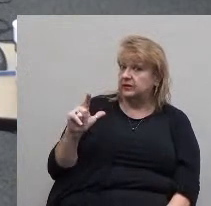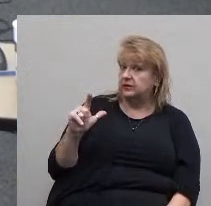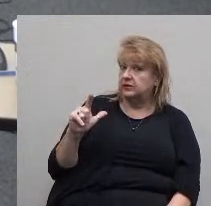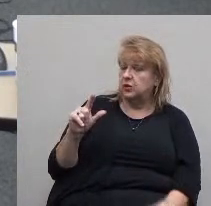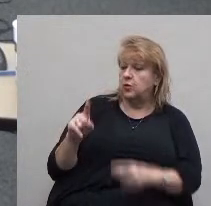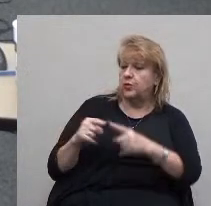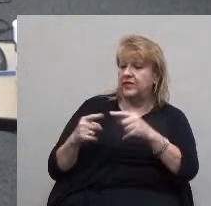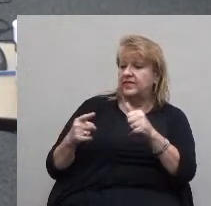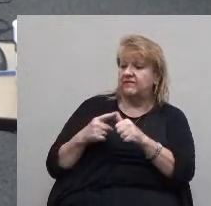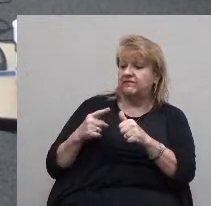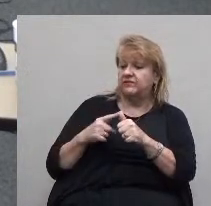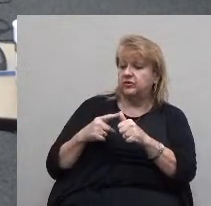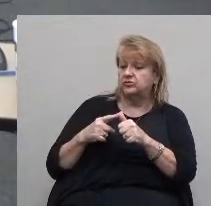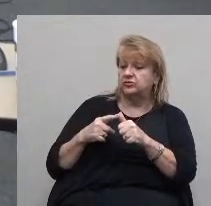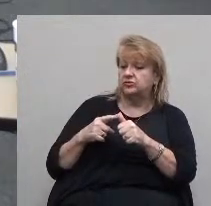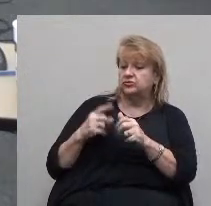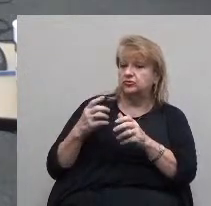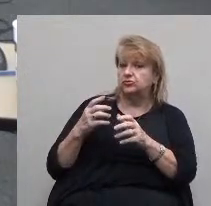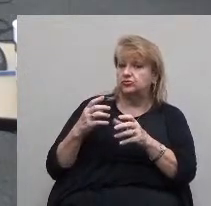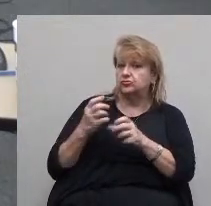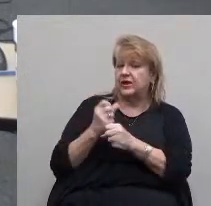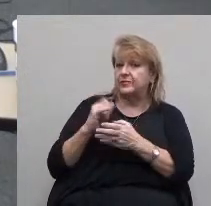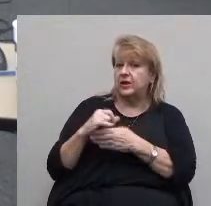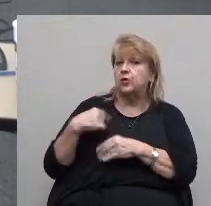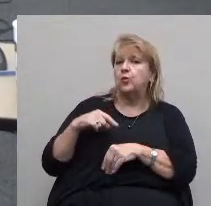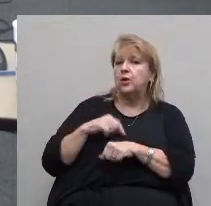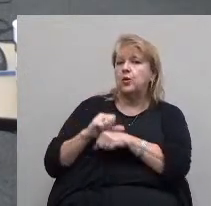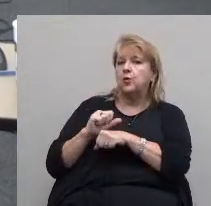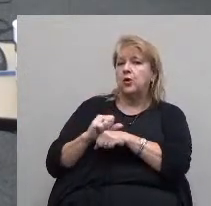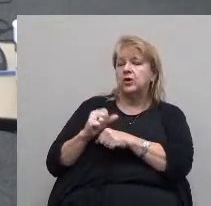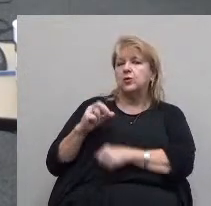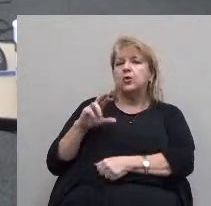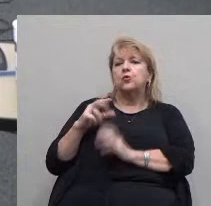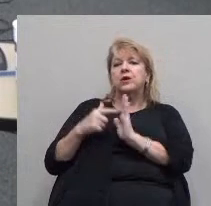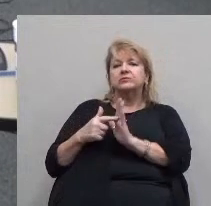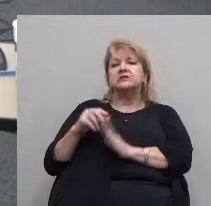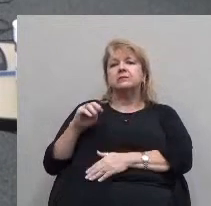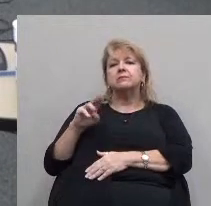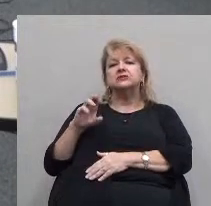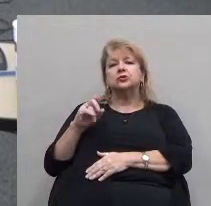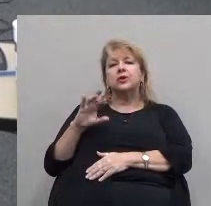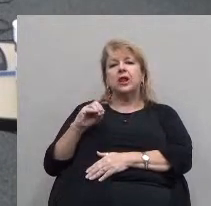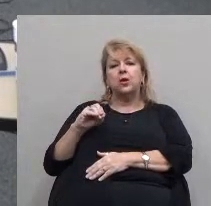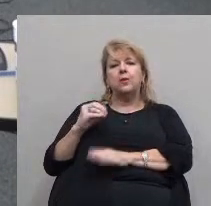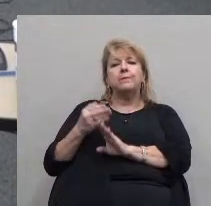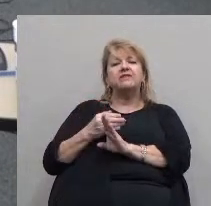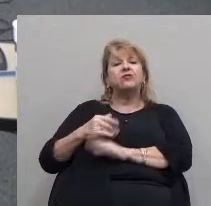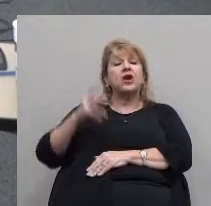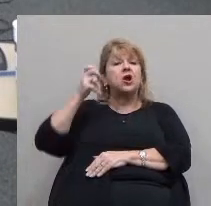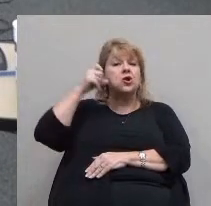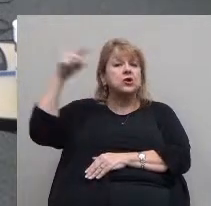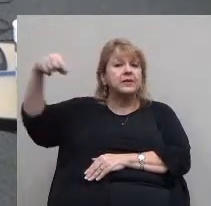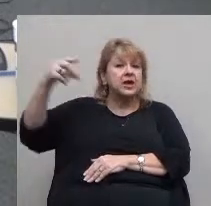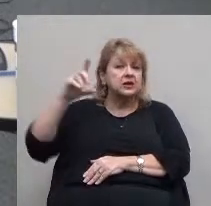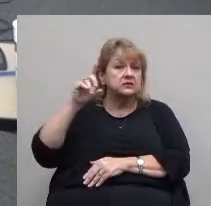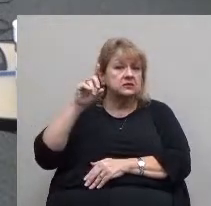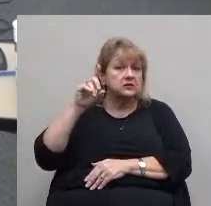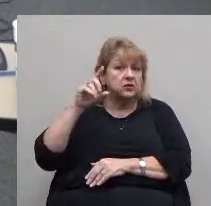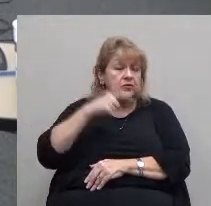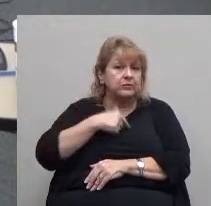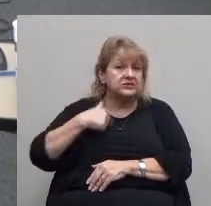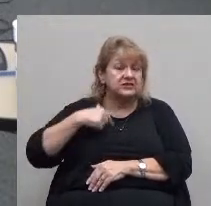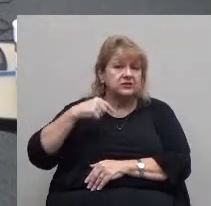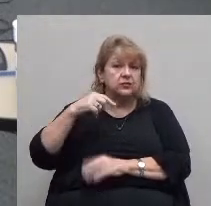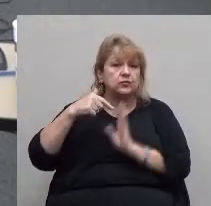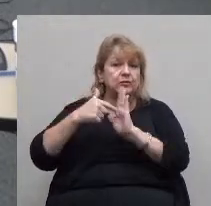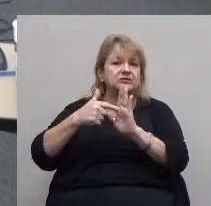they initially grabbed it. But we were working with Representative Muscarello before we even learned about I learned about Representative Hill's bill